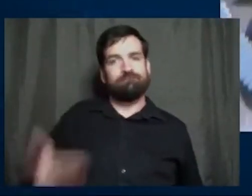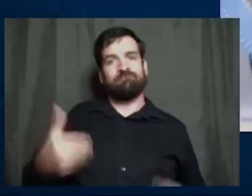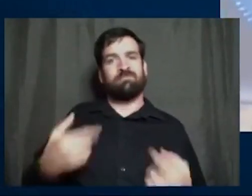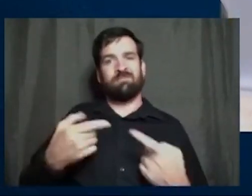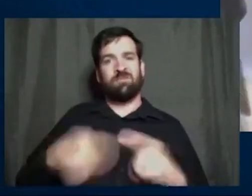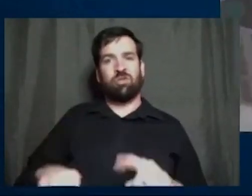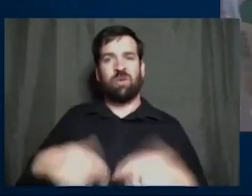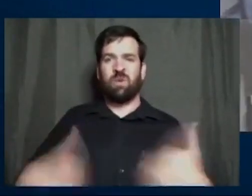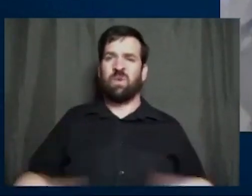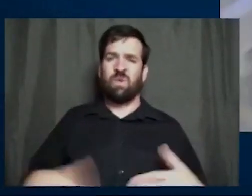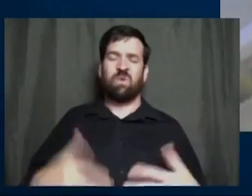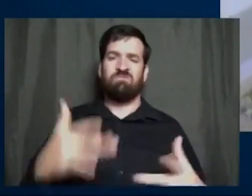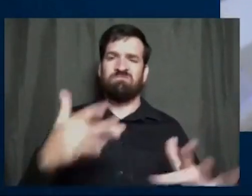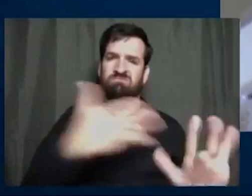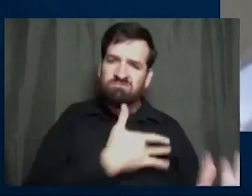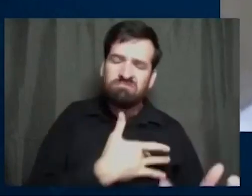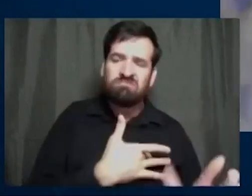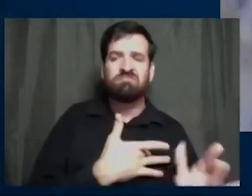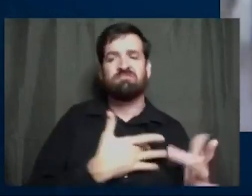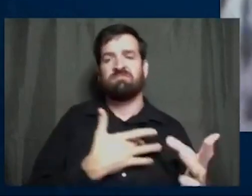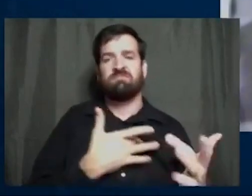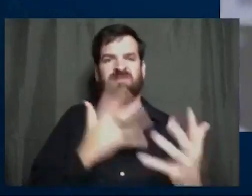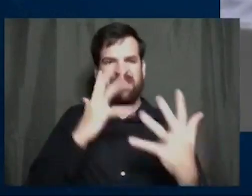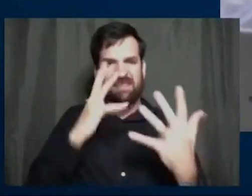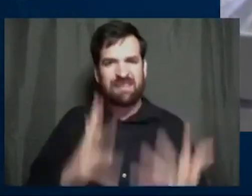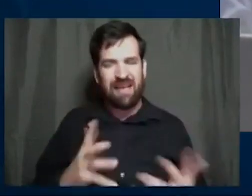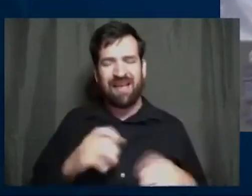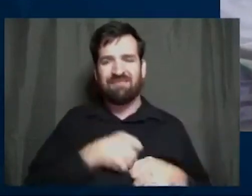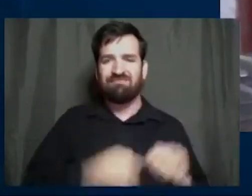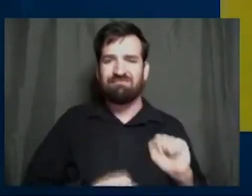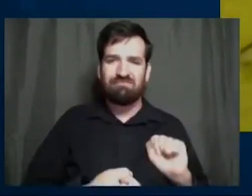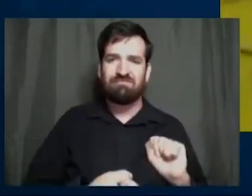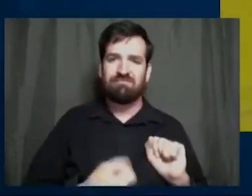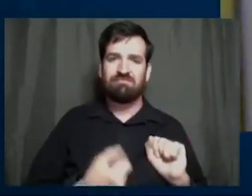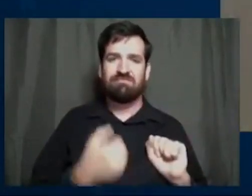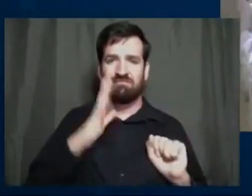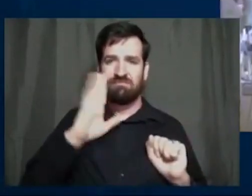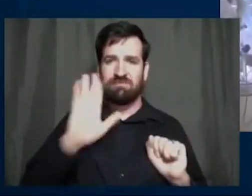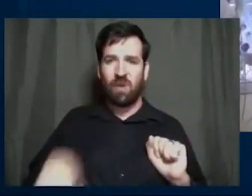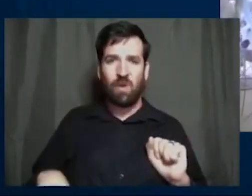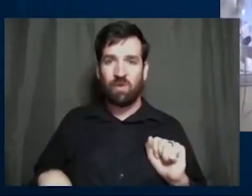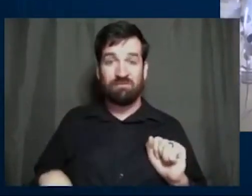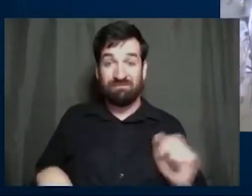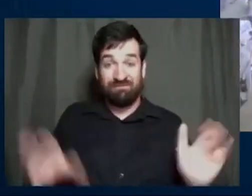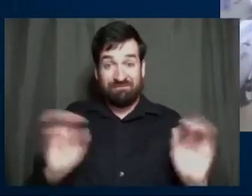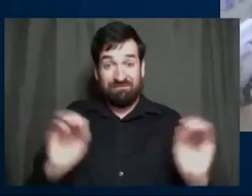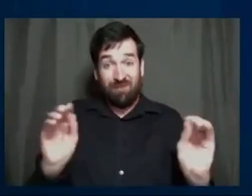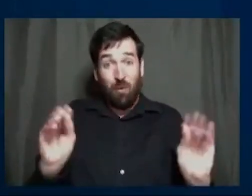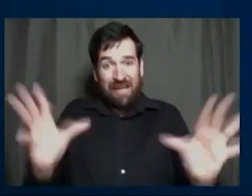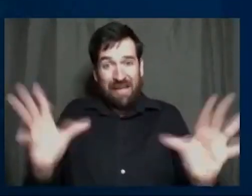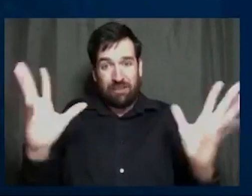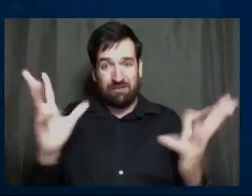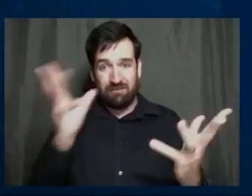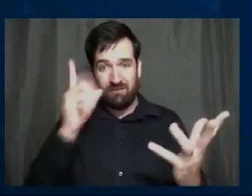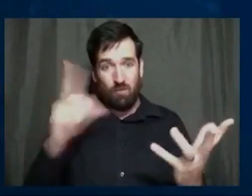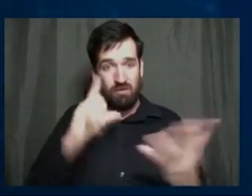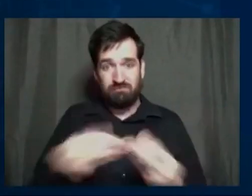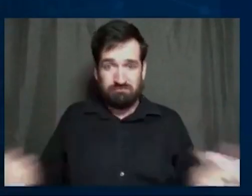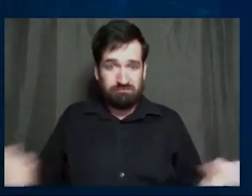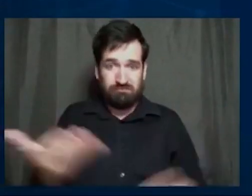such grief and such sadness, knowing that there's no magic wand to wave to make this better.